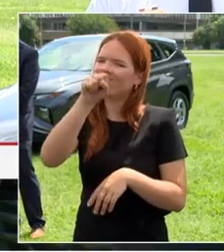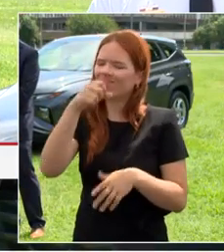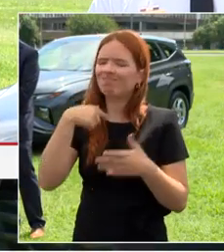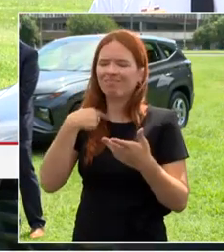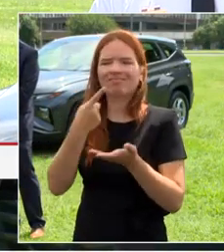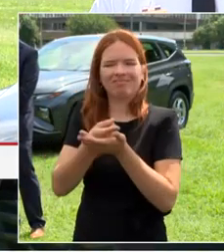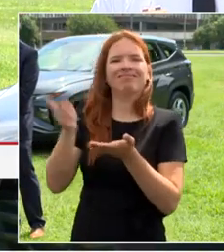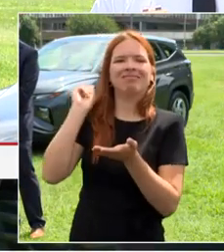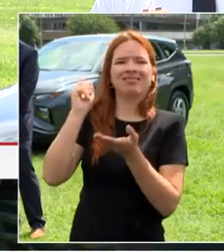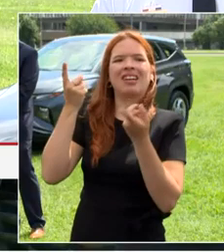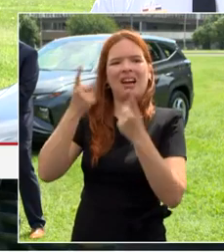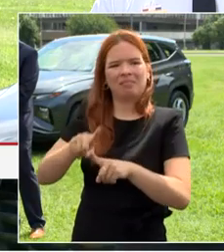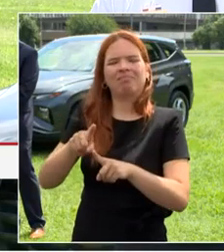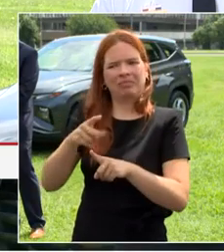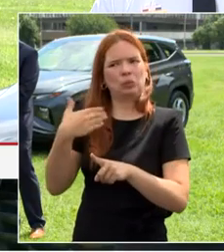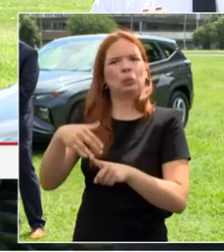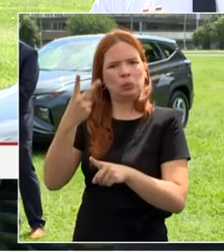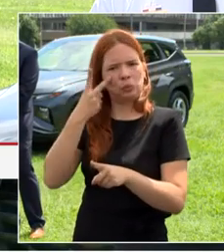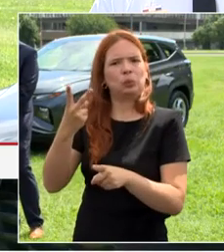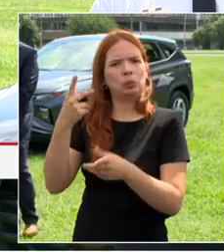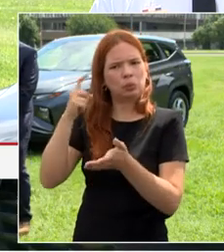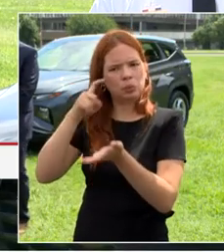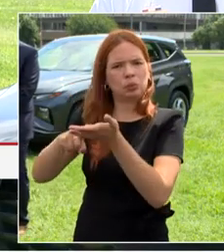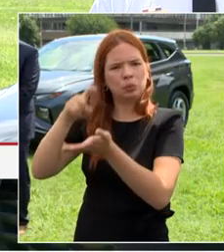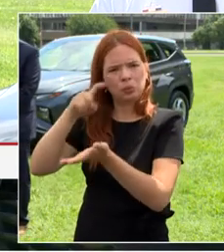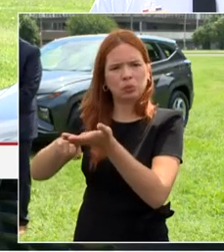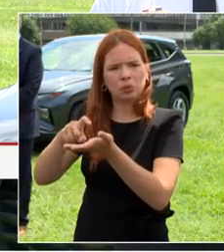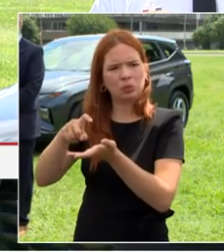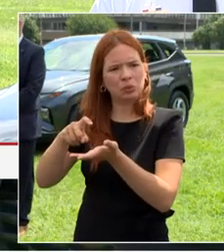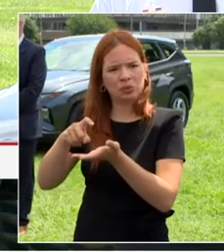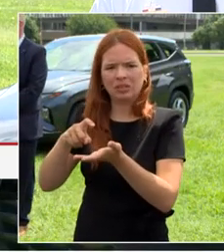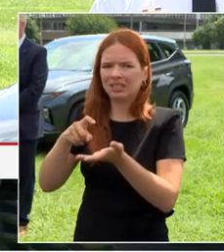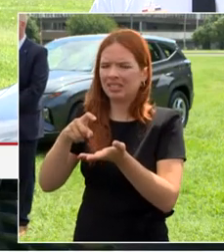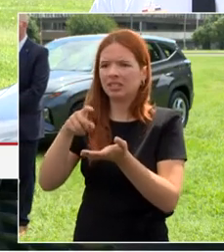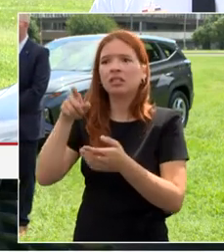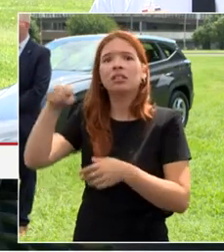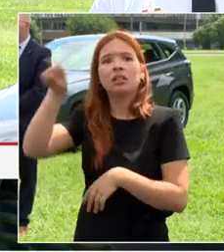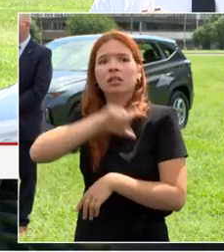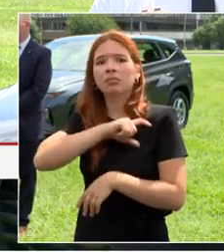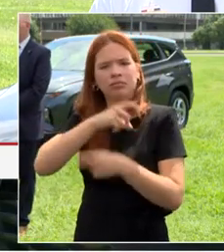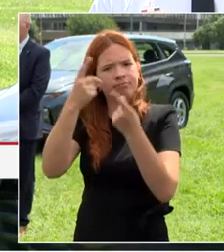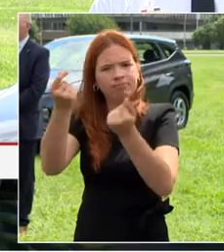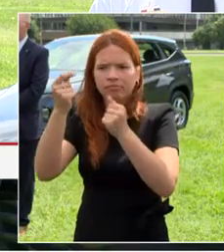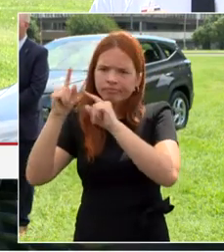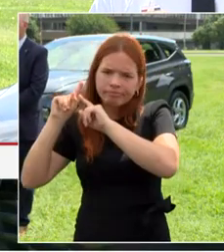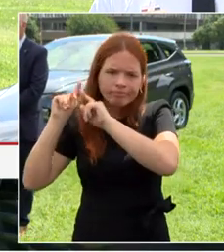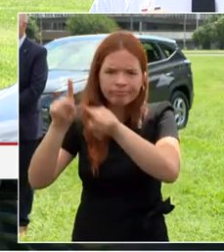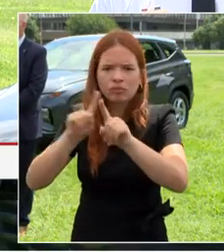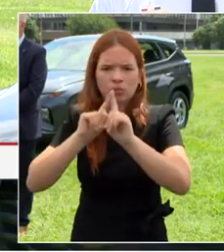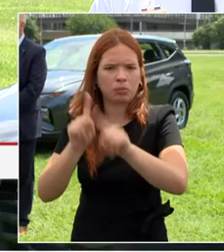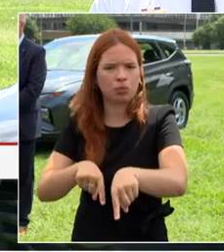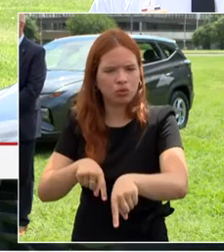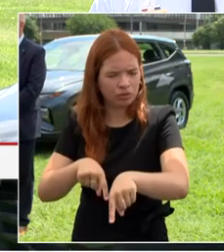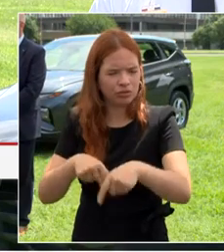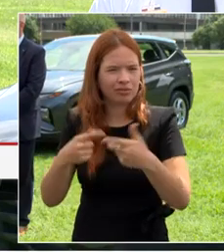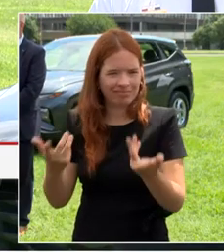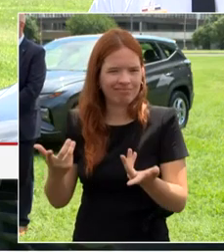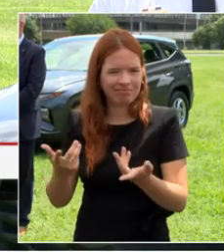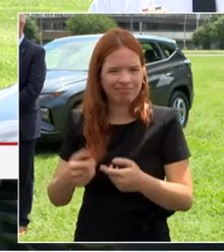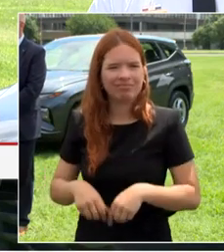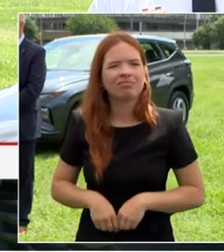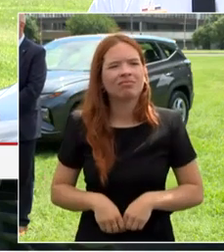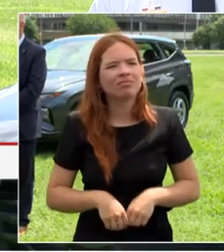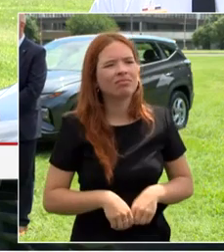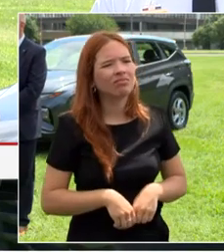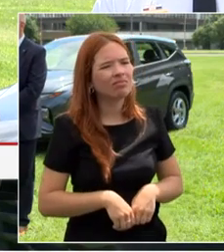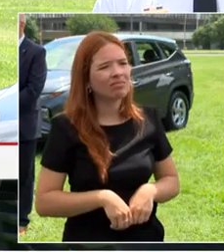immediately sent our officers out there and detectives to address that issue. Possibility or likelihood that you'll have more officers downtown? Again,